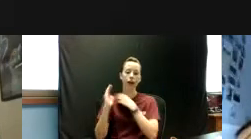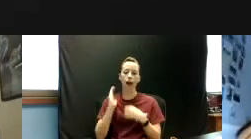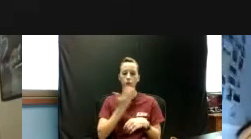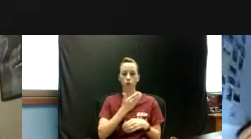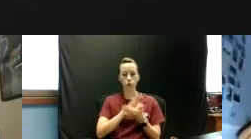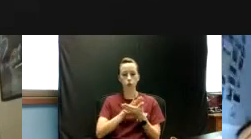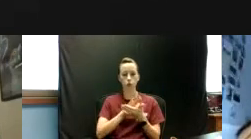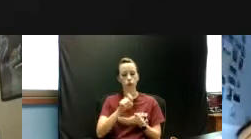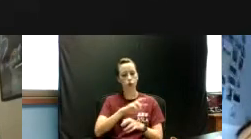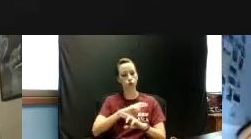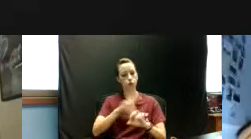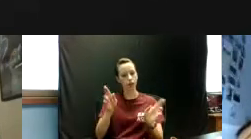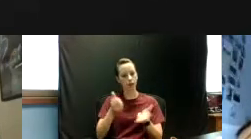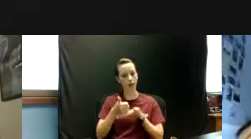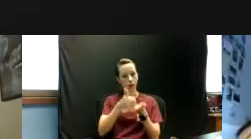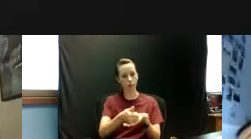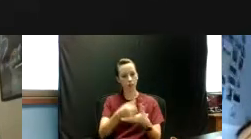and staff